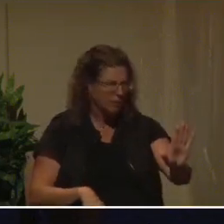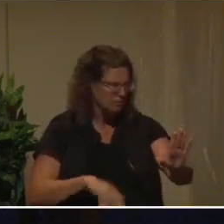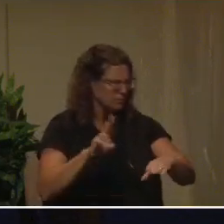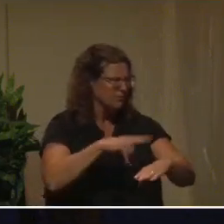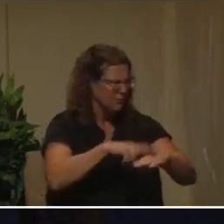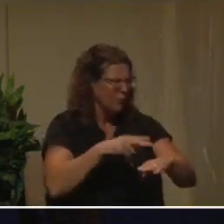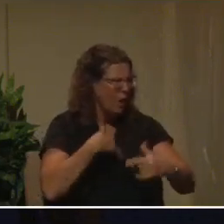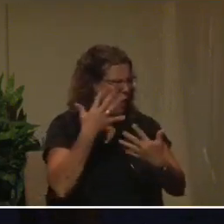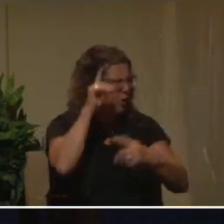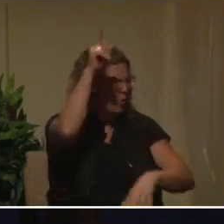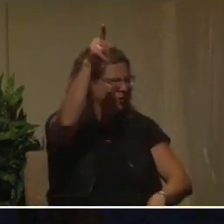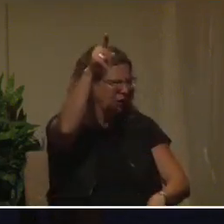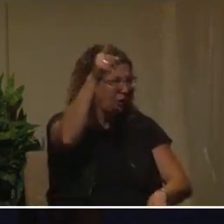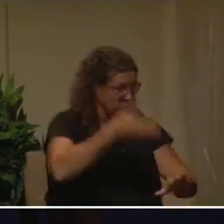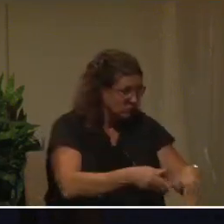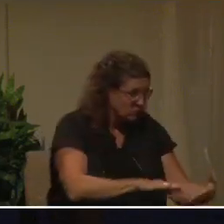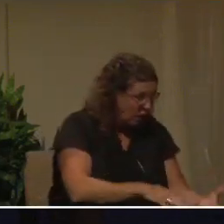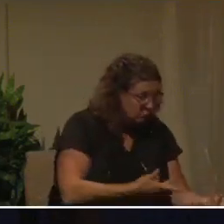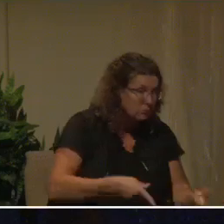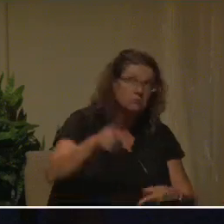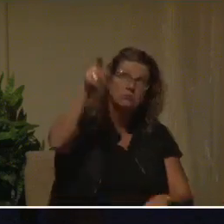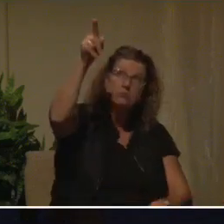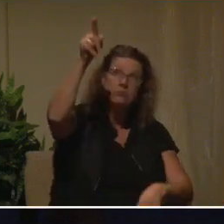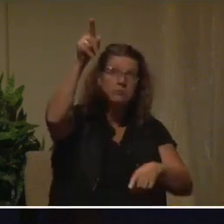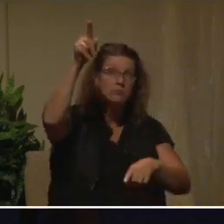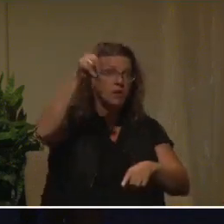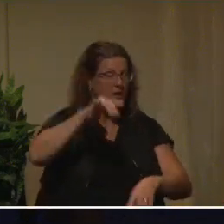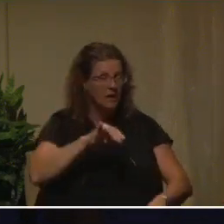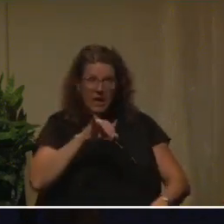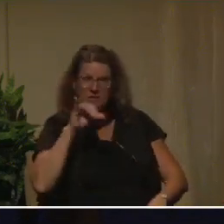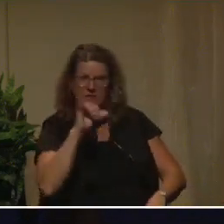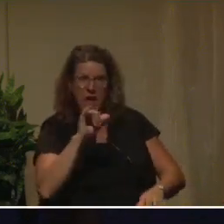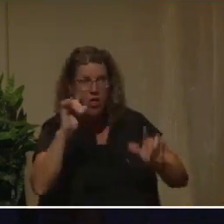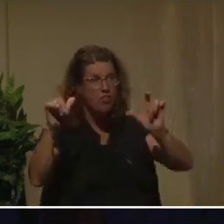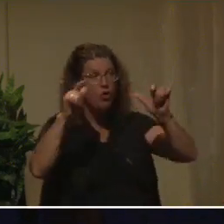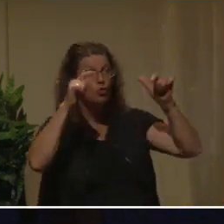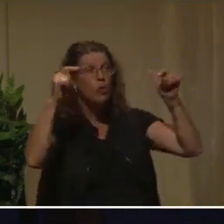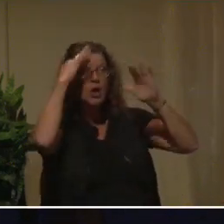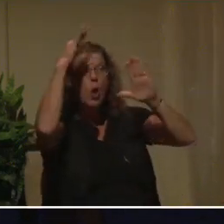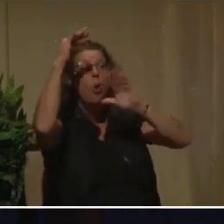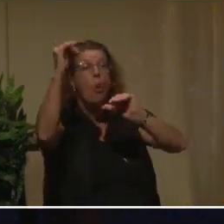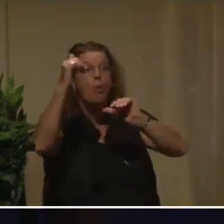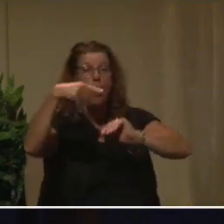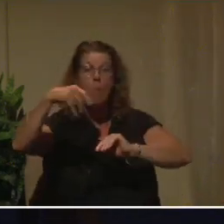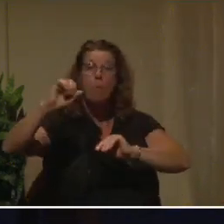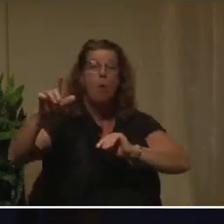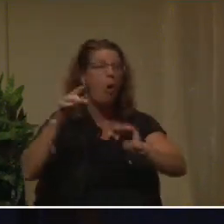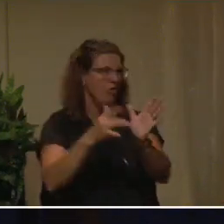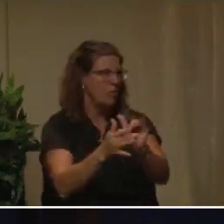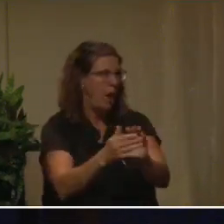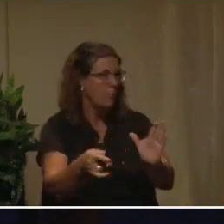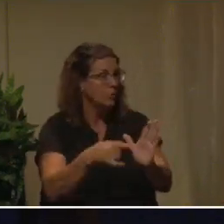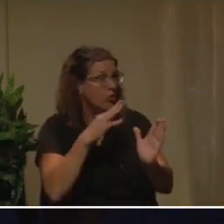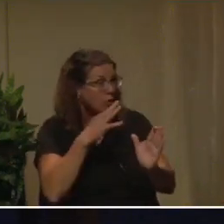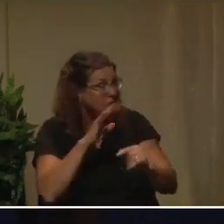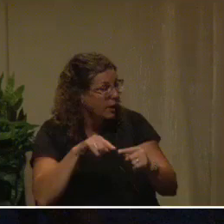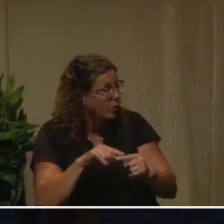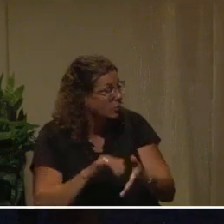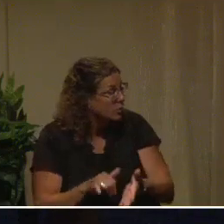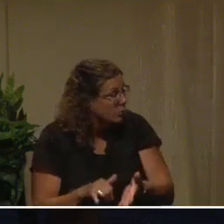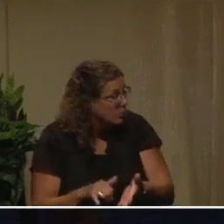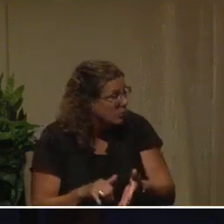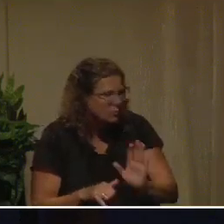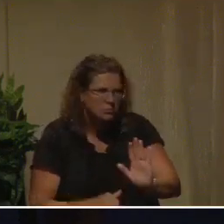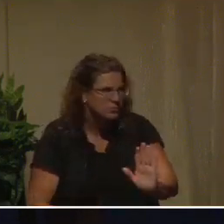die. But that is not the great hope that Paul holds out or the Bible holds out. Heaven is